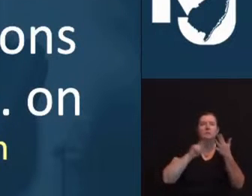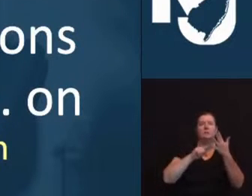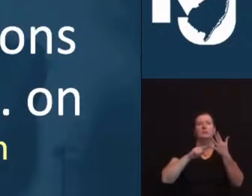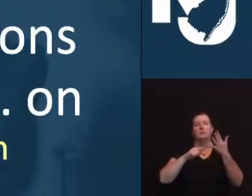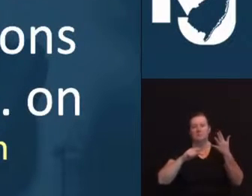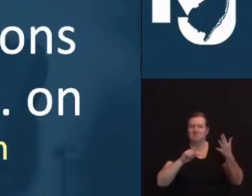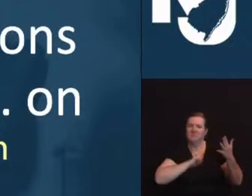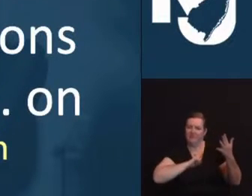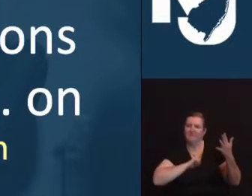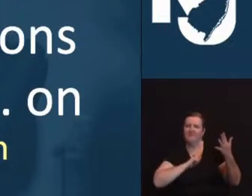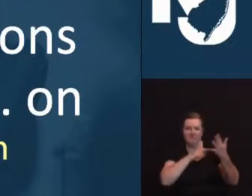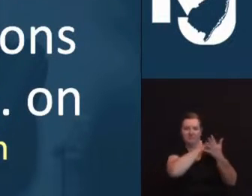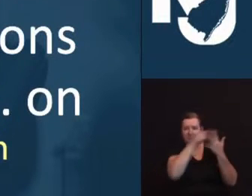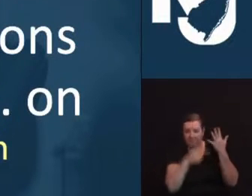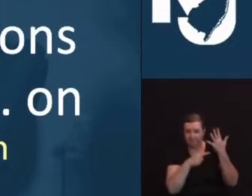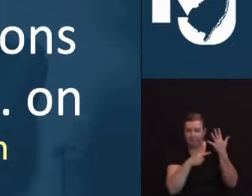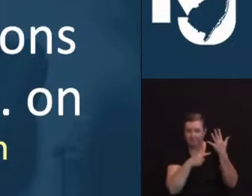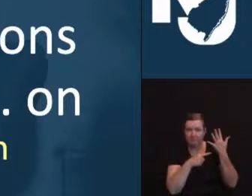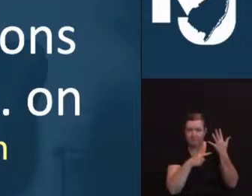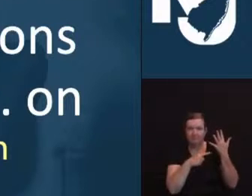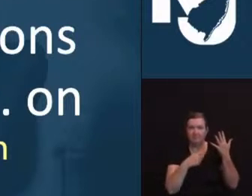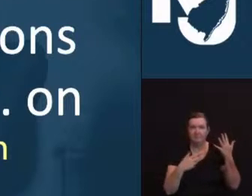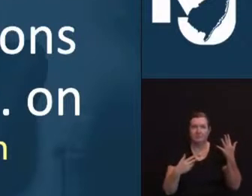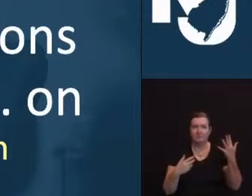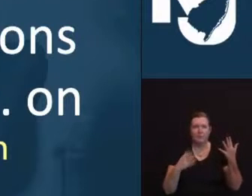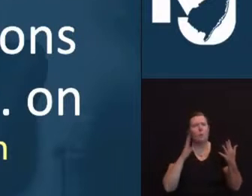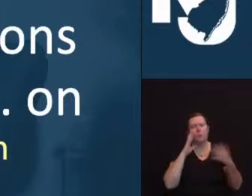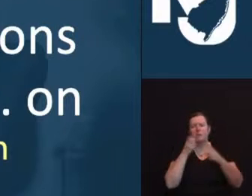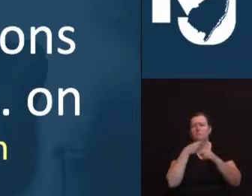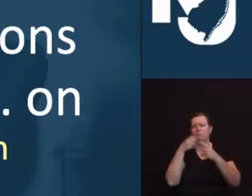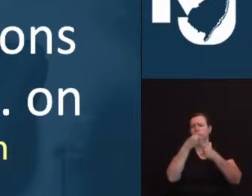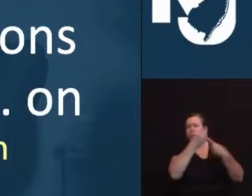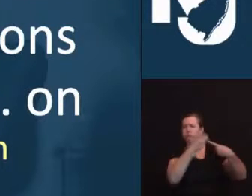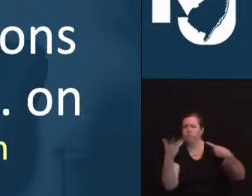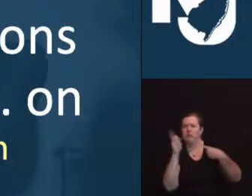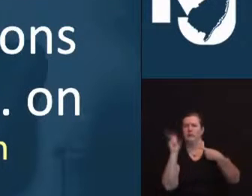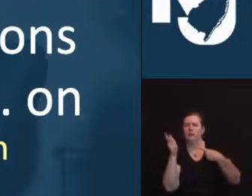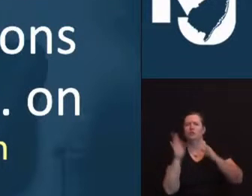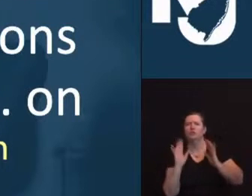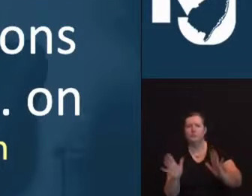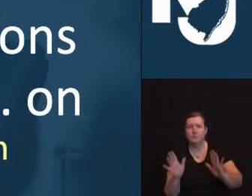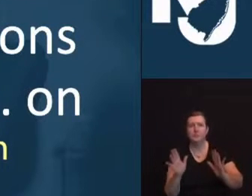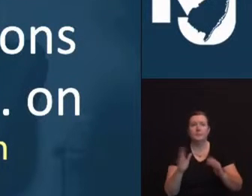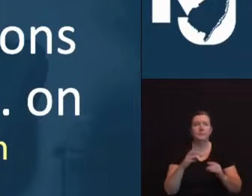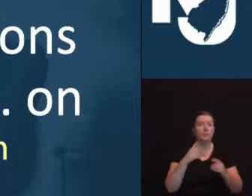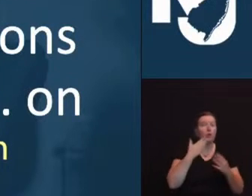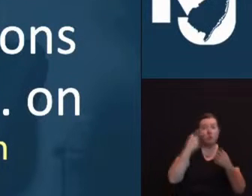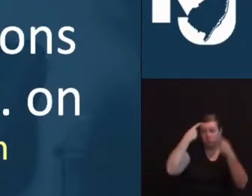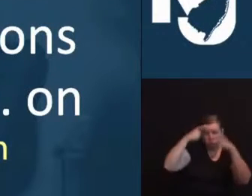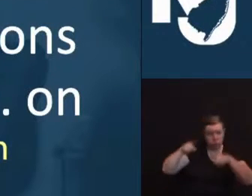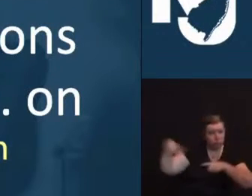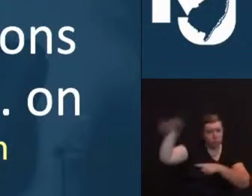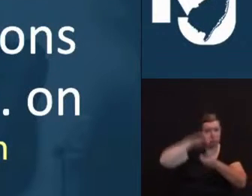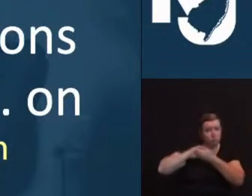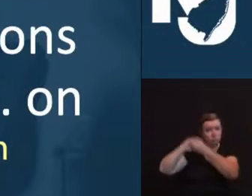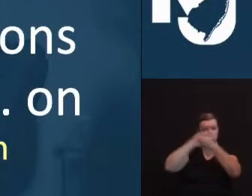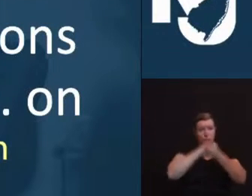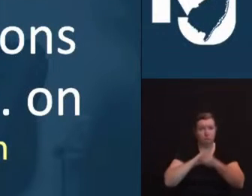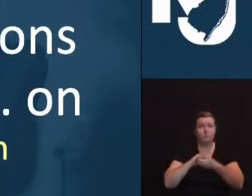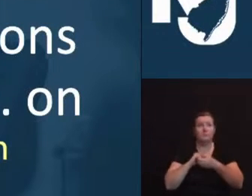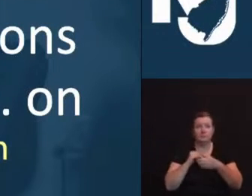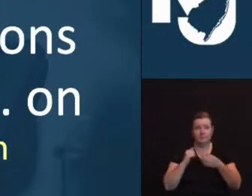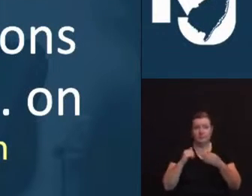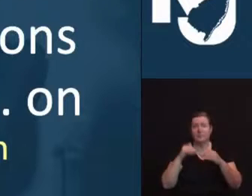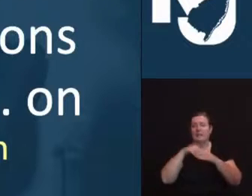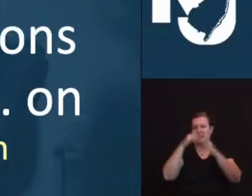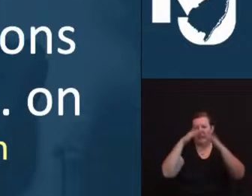More on that later, but that was a very good, one of many of the good exchanges we've had over the past 8 or 9 months. So what we're